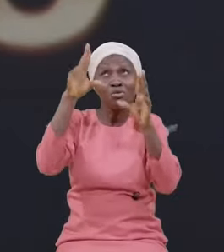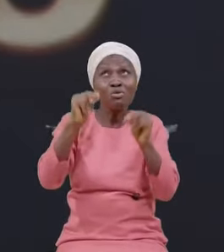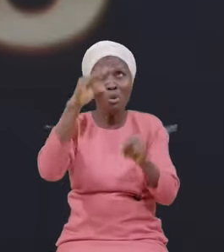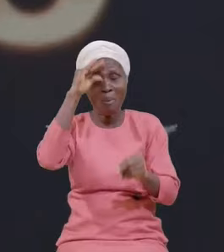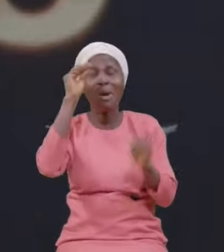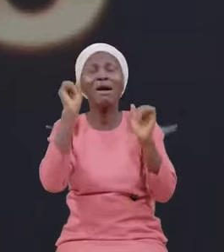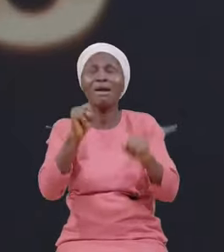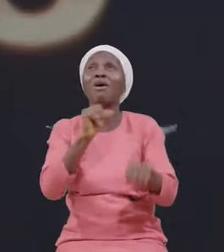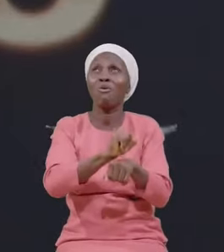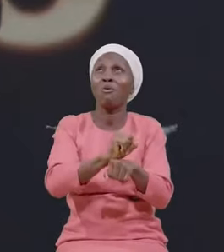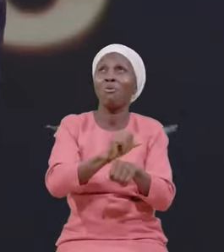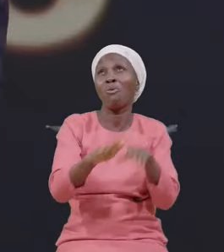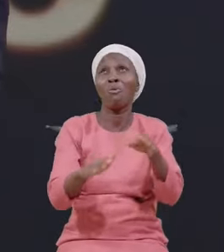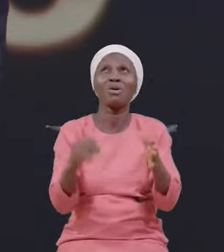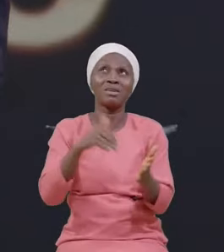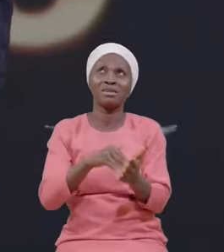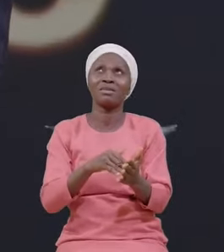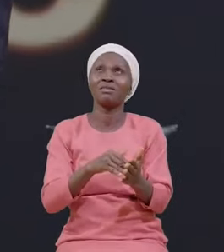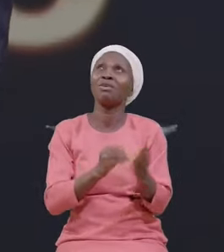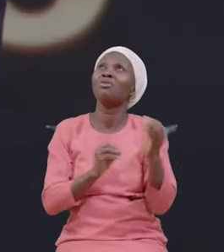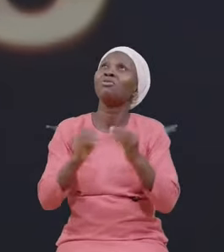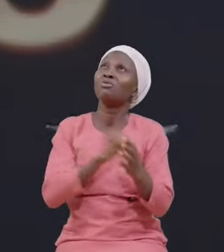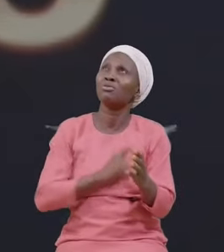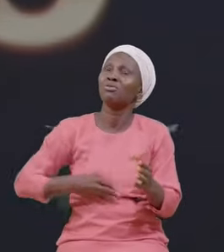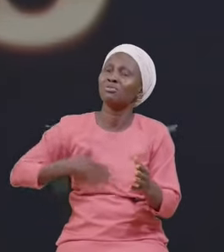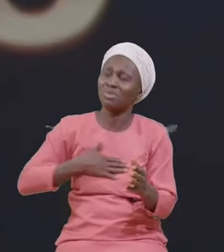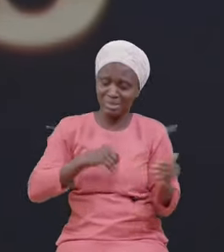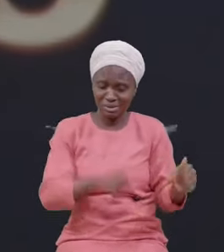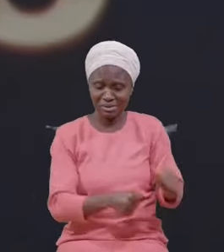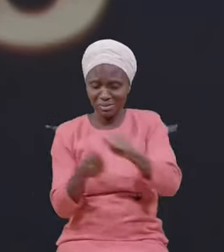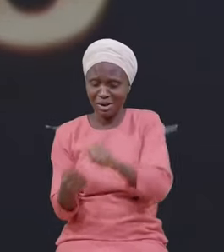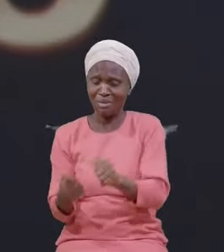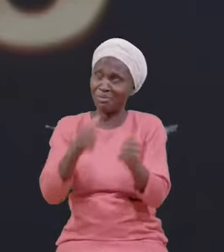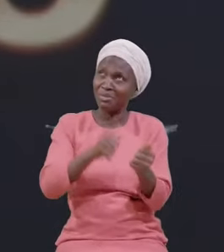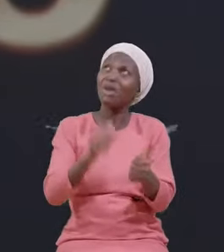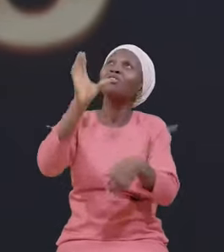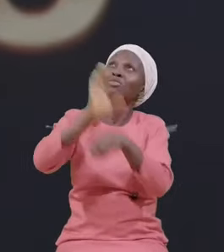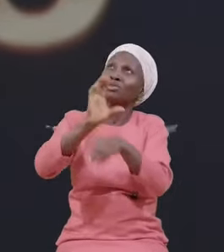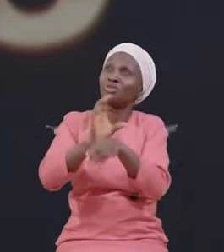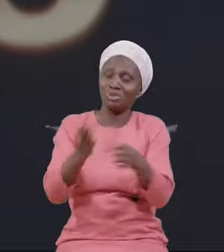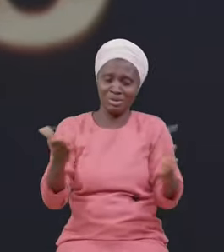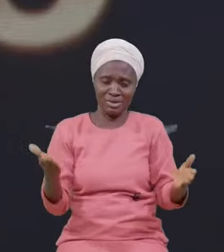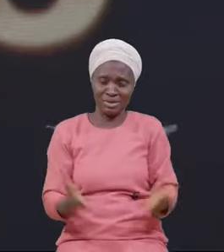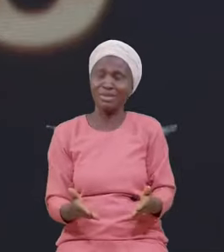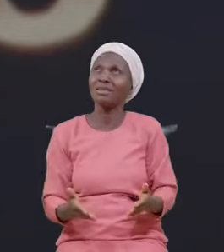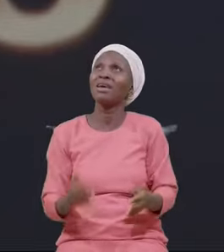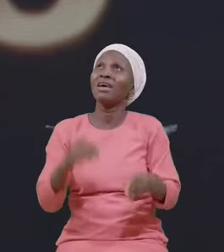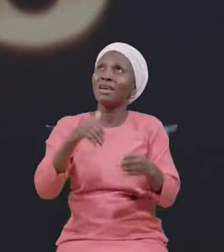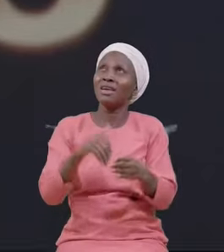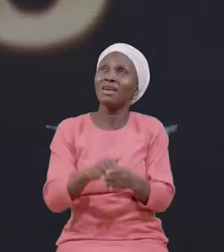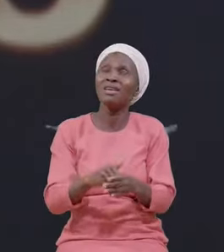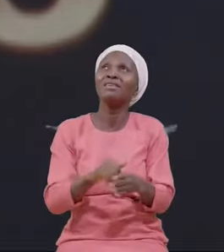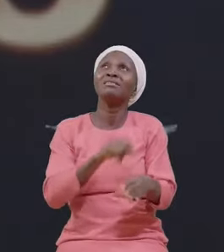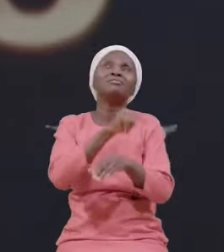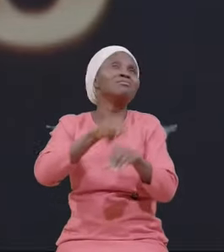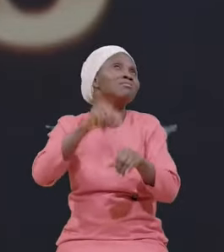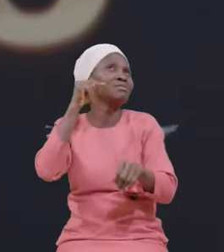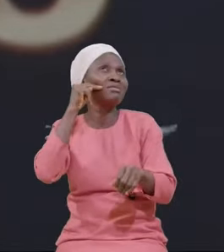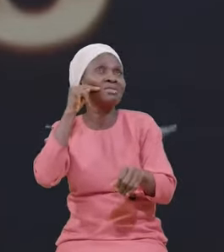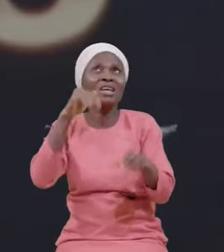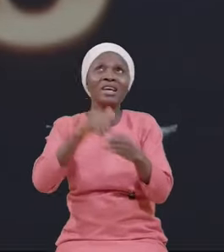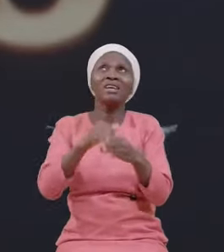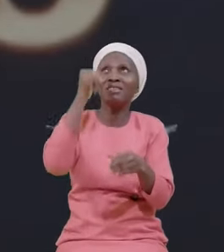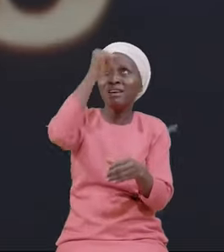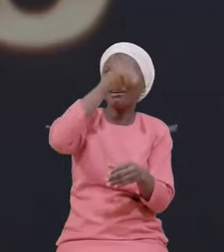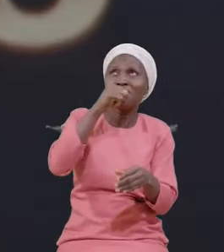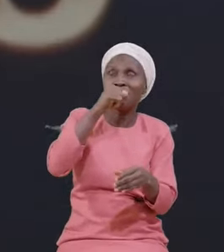your church aresh in W carry in jalingo in taraba in Nigeria in Africa